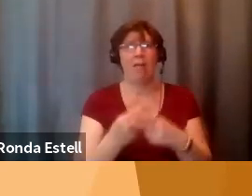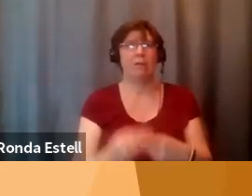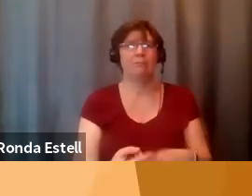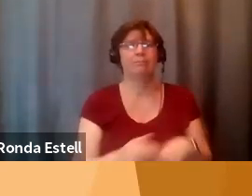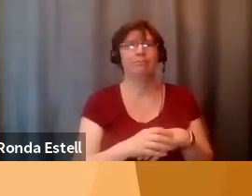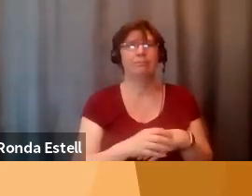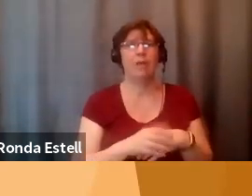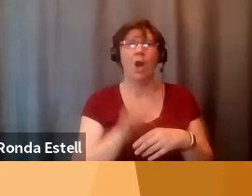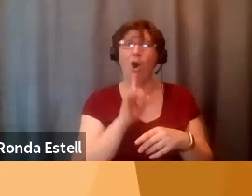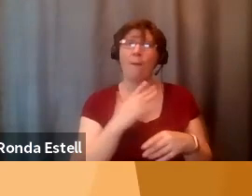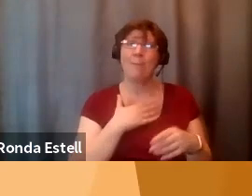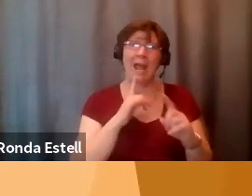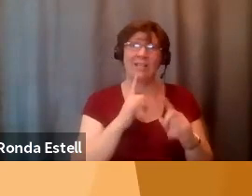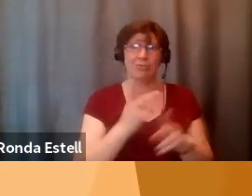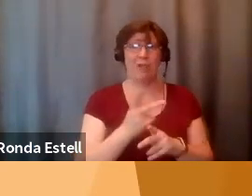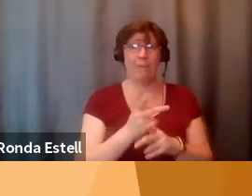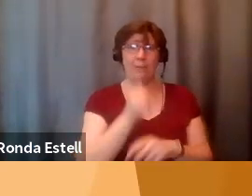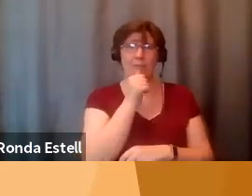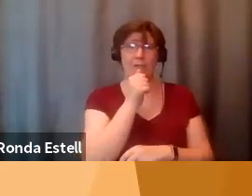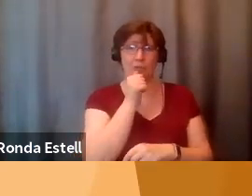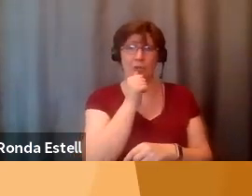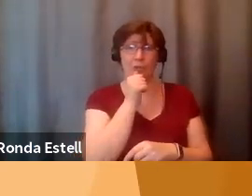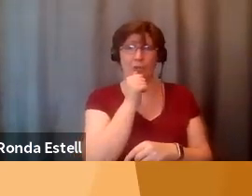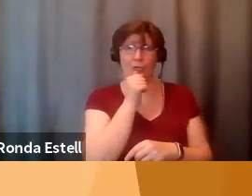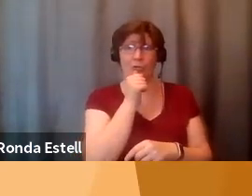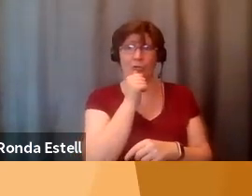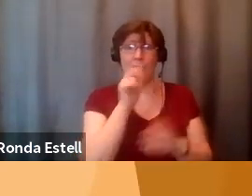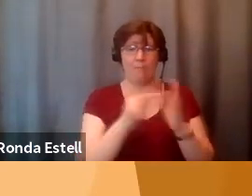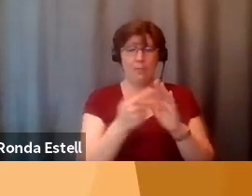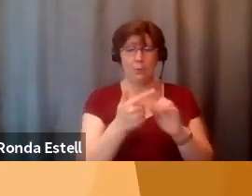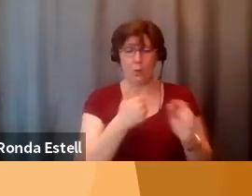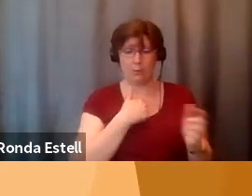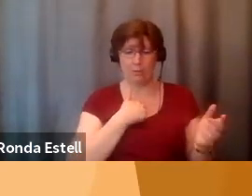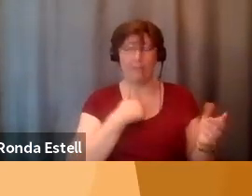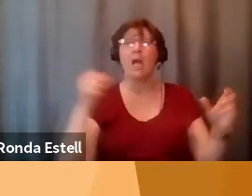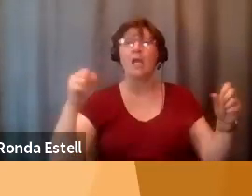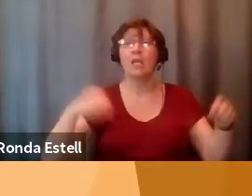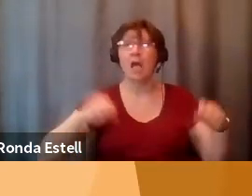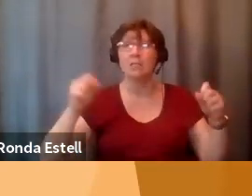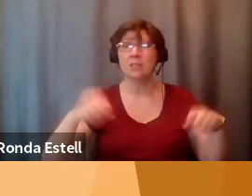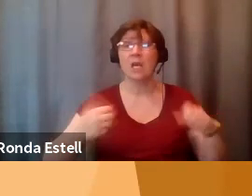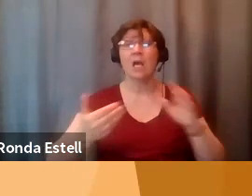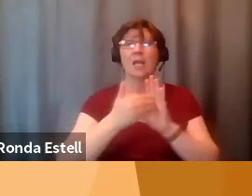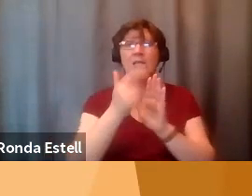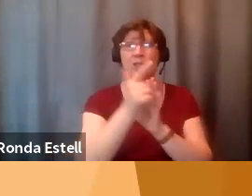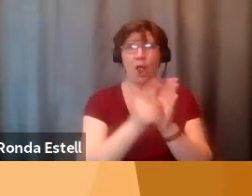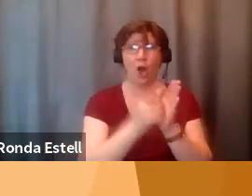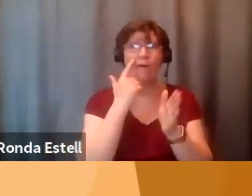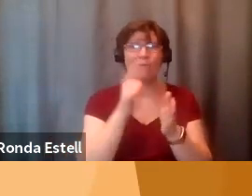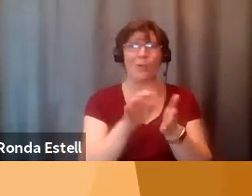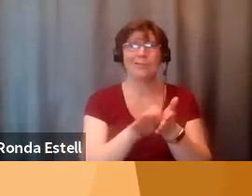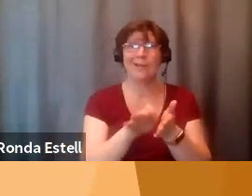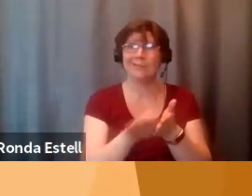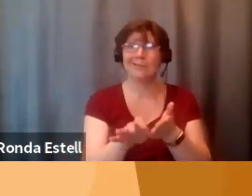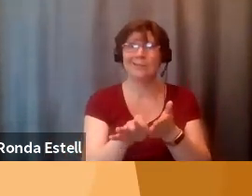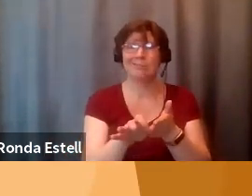Are my answers kept confidential, which means to ourselves? And it's yes, it is against the law for the census data to be shared for